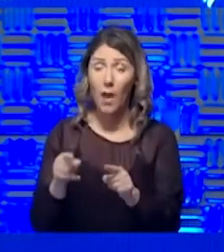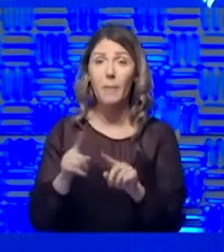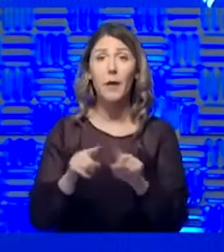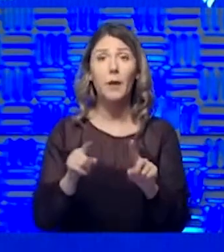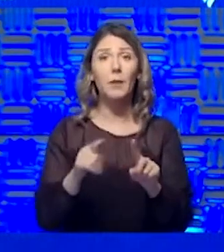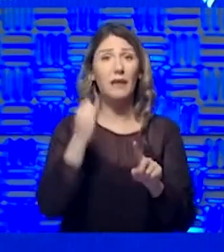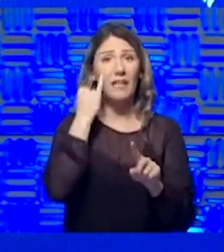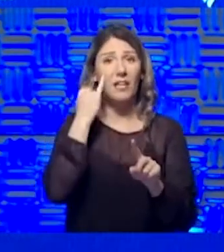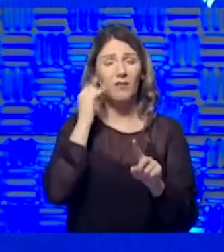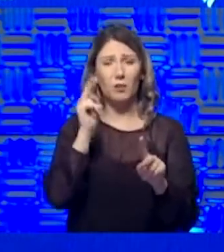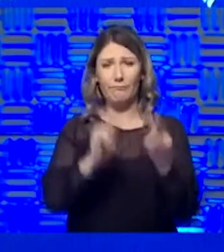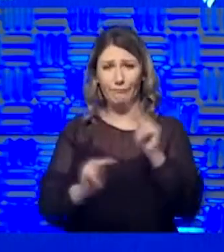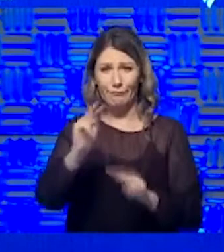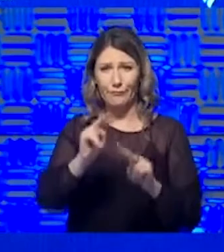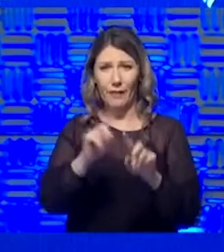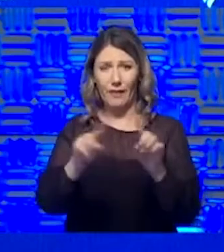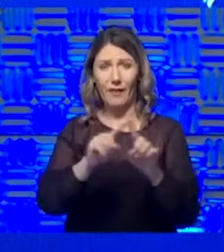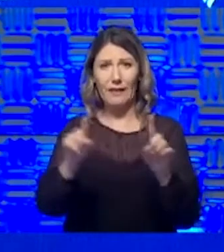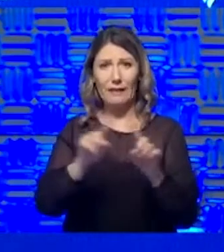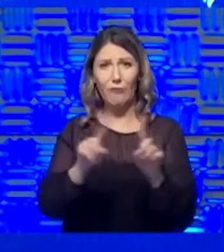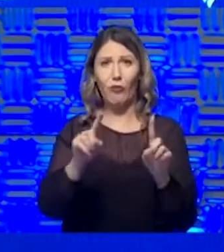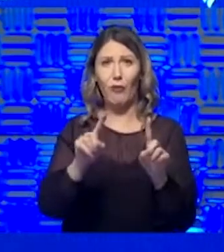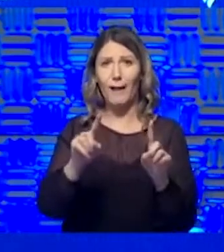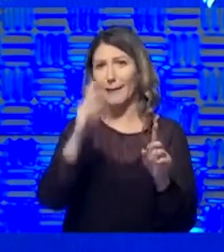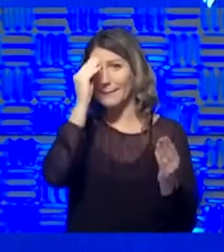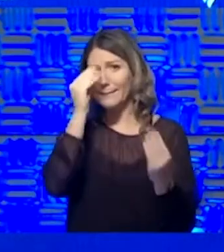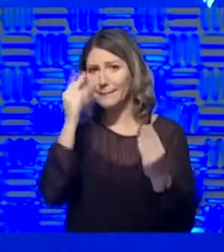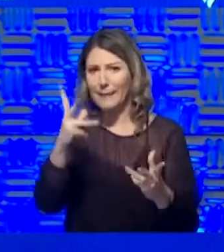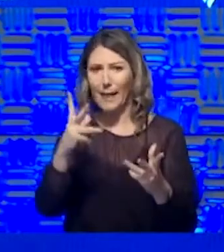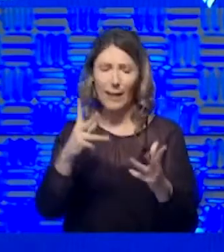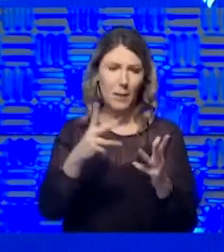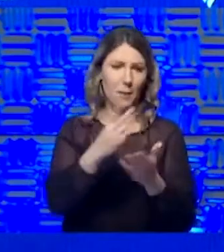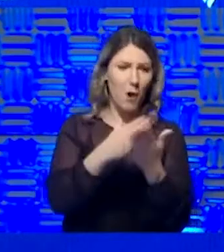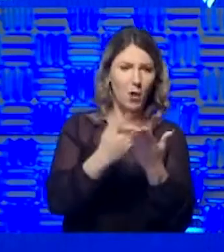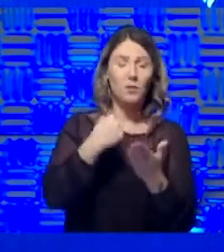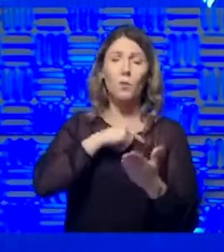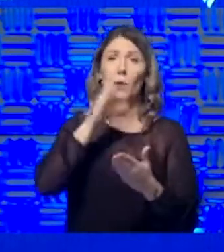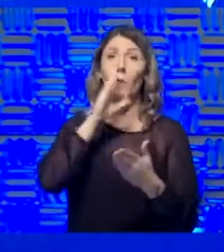If you look at the different data sets, it can suggest we are going to peak somewhere